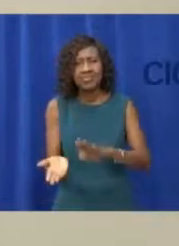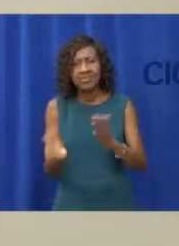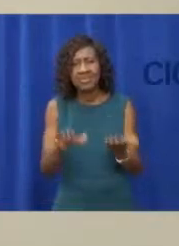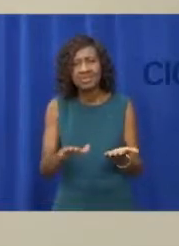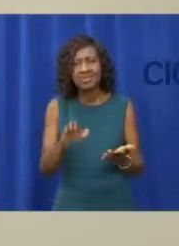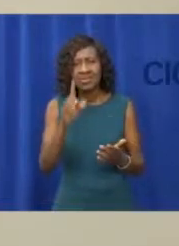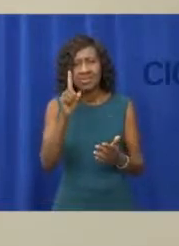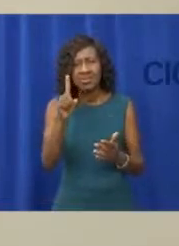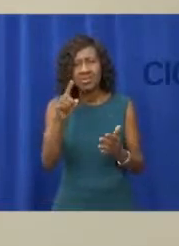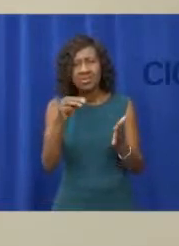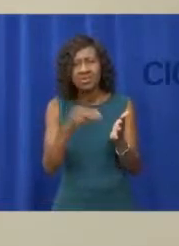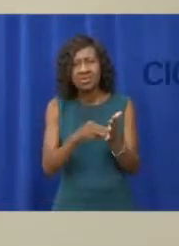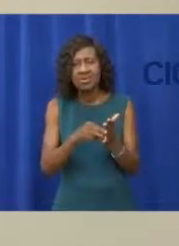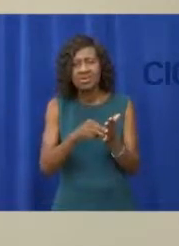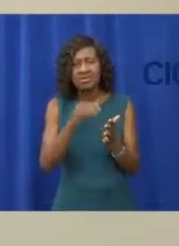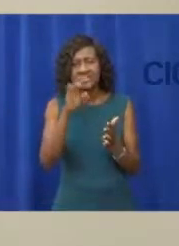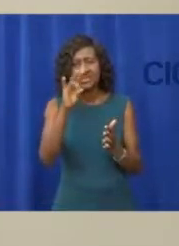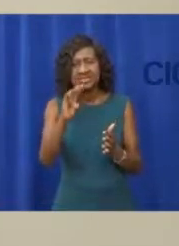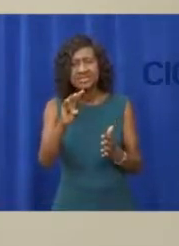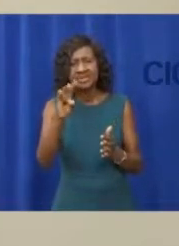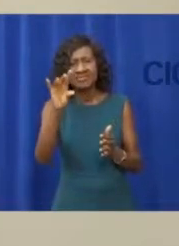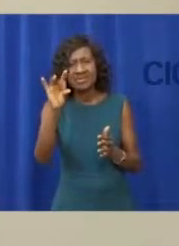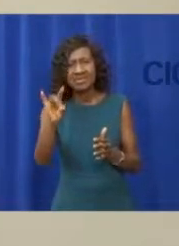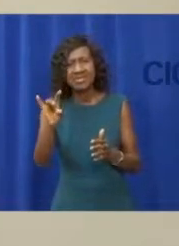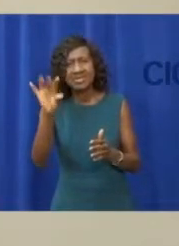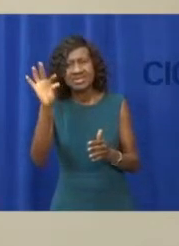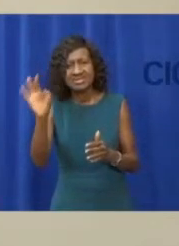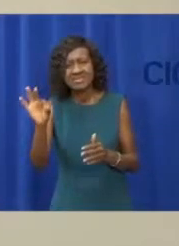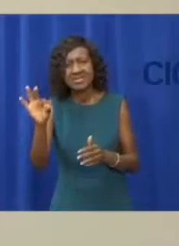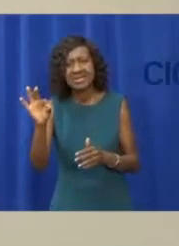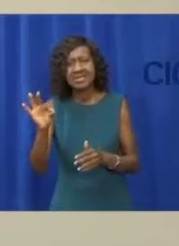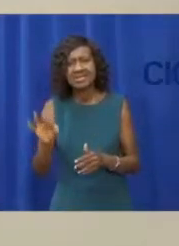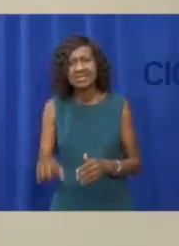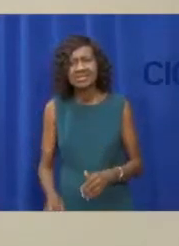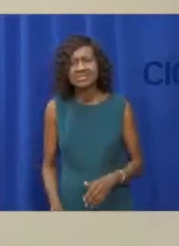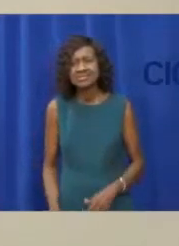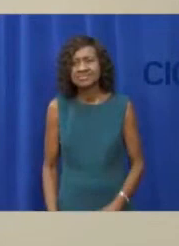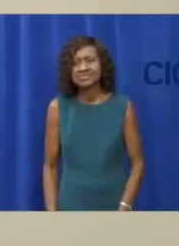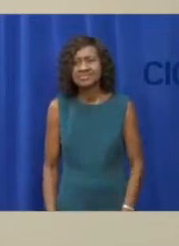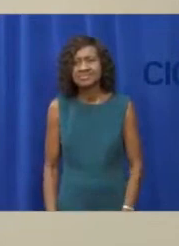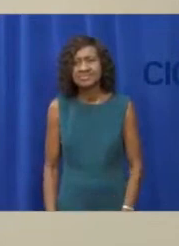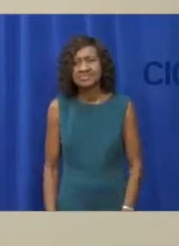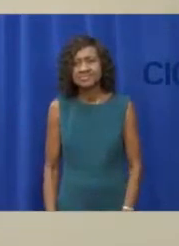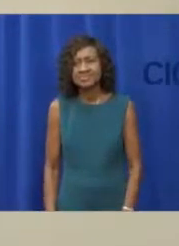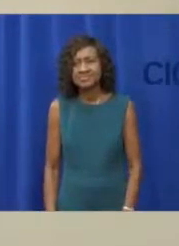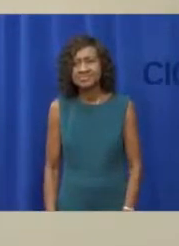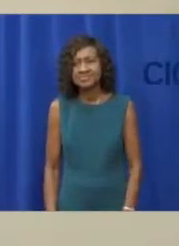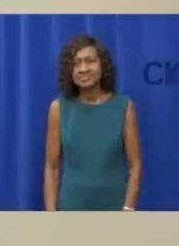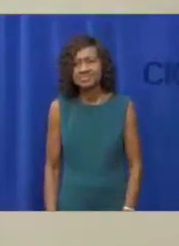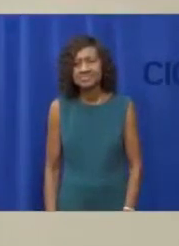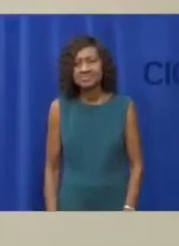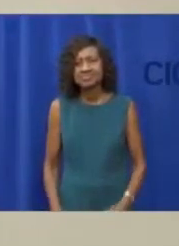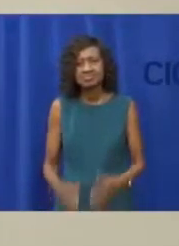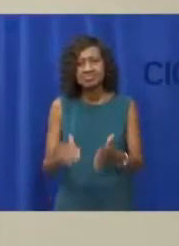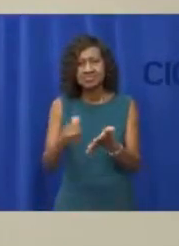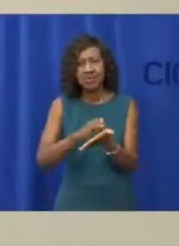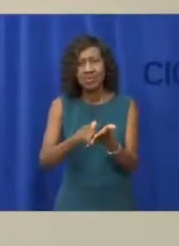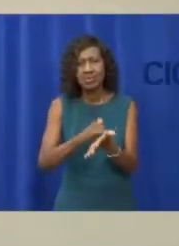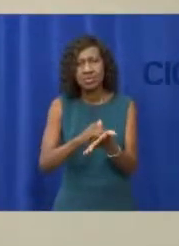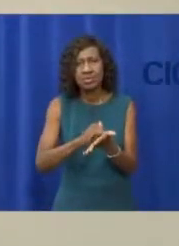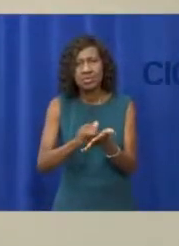deaths, 1,789, up 381 overnight. And New York